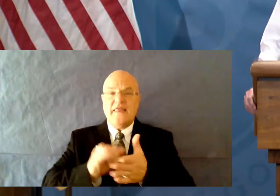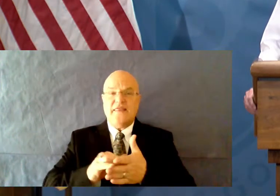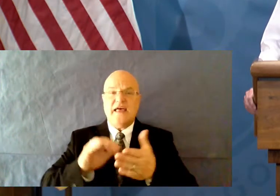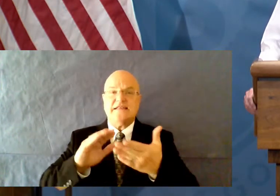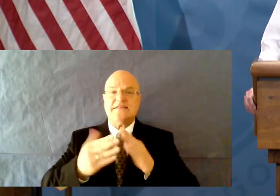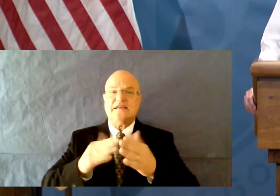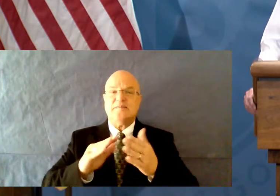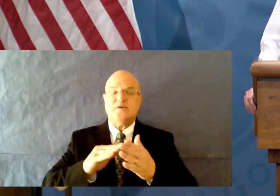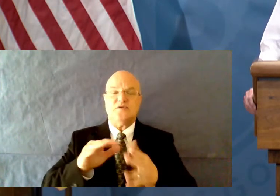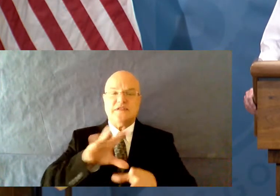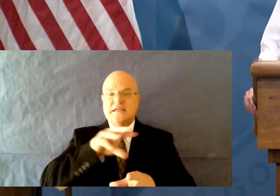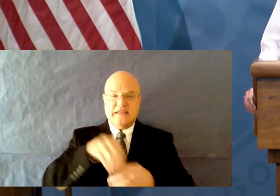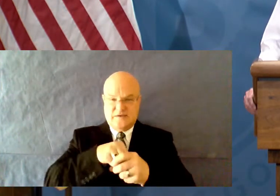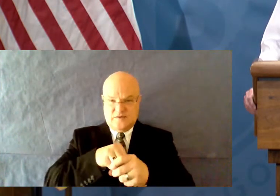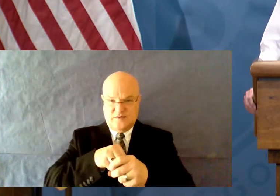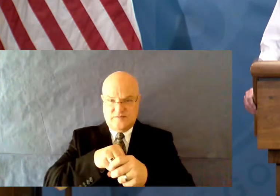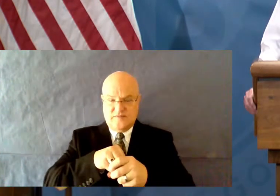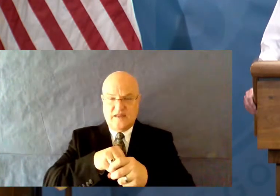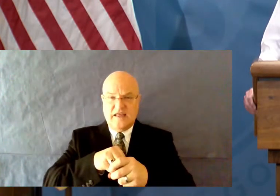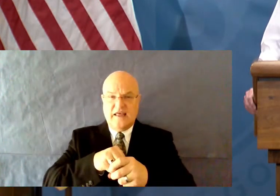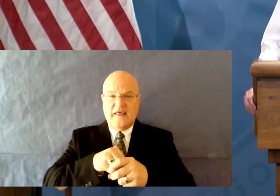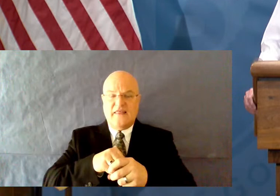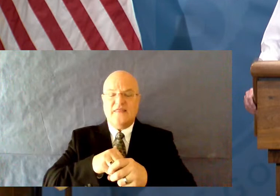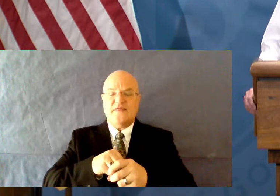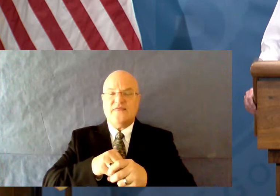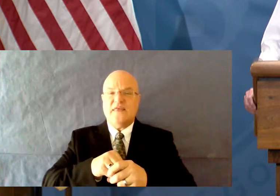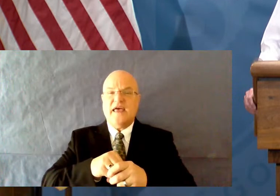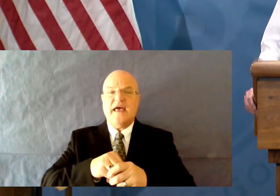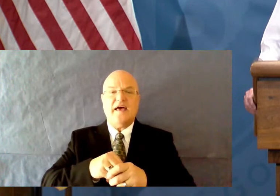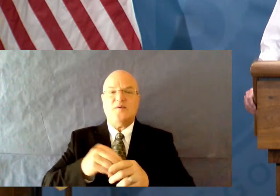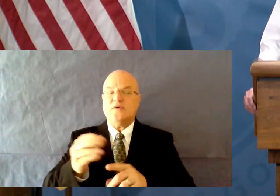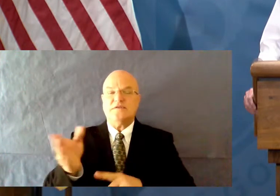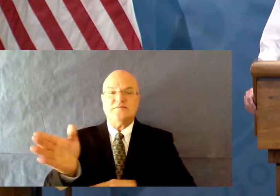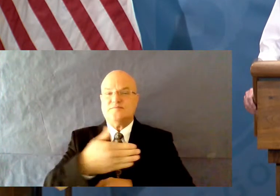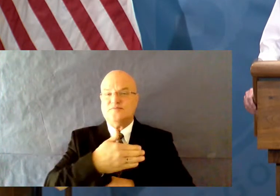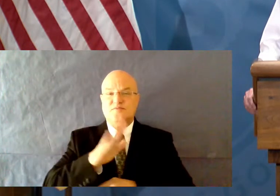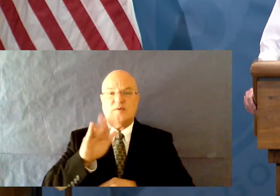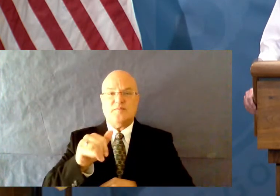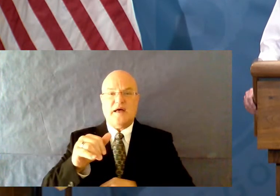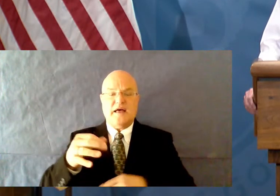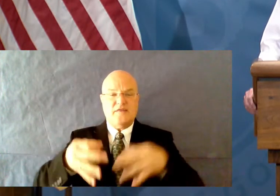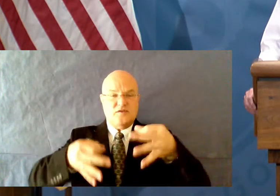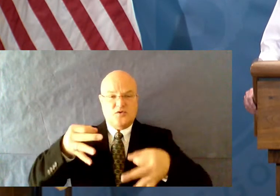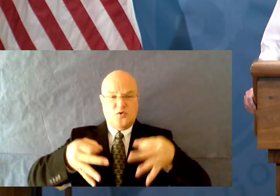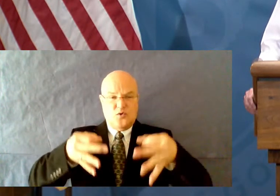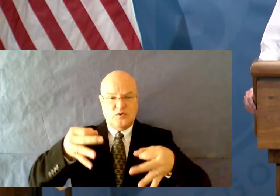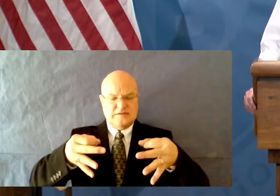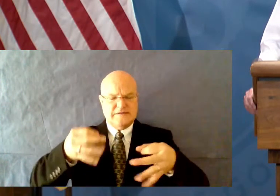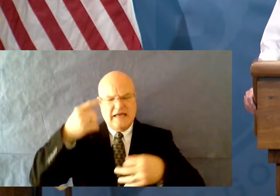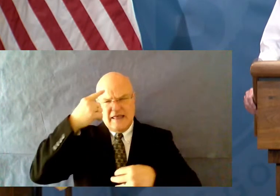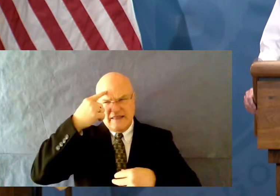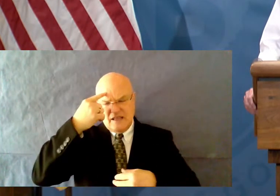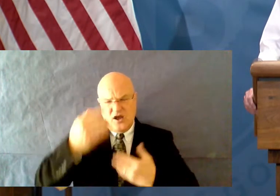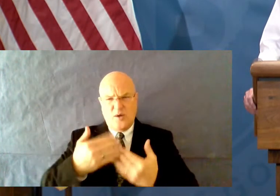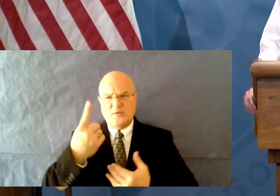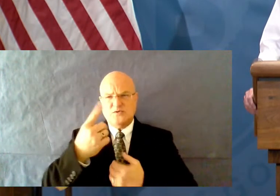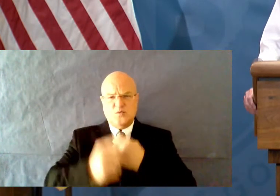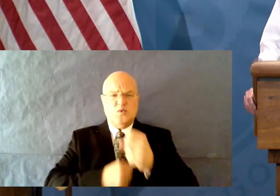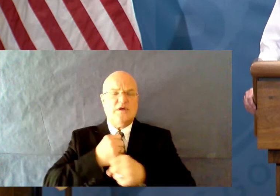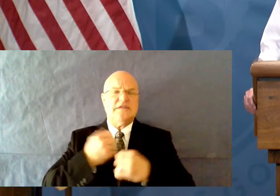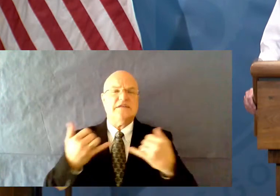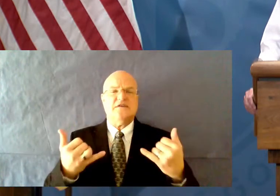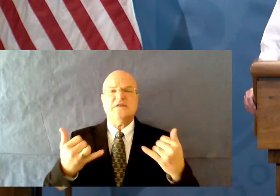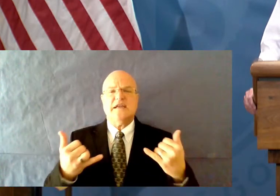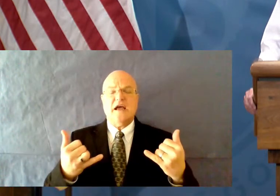engagement requirement that was struck down by the courts. And so we have been, I guess it's close to a year now